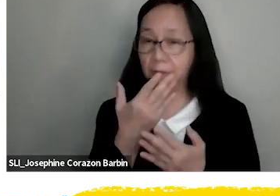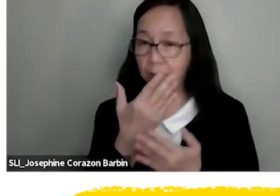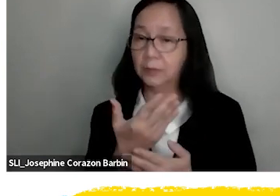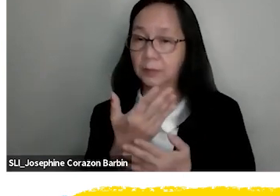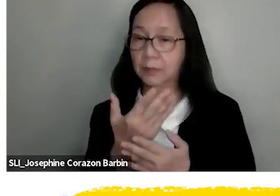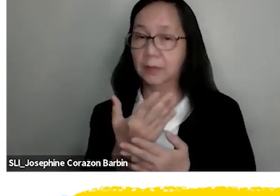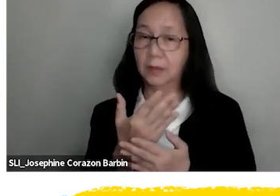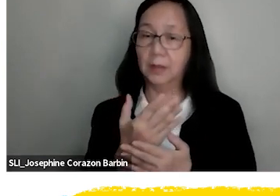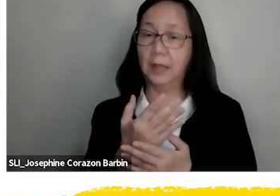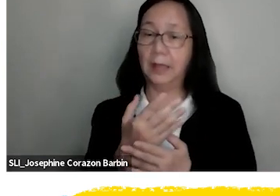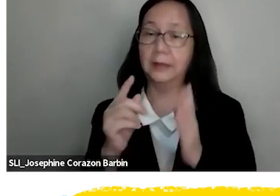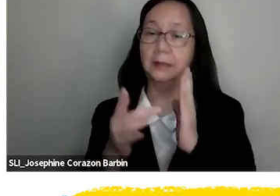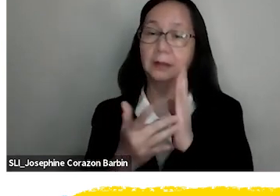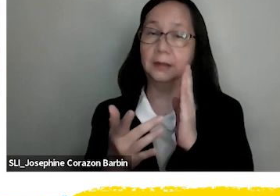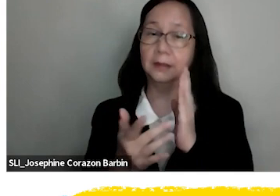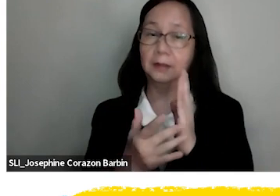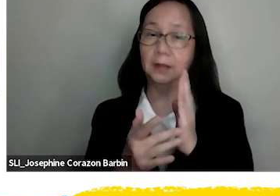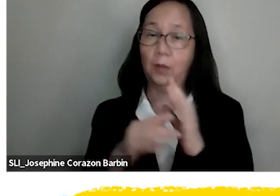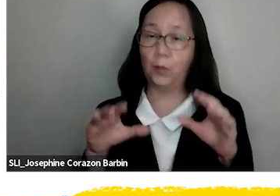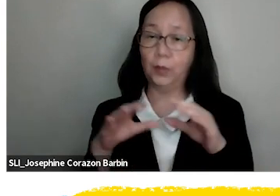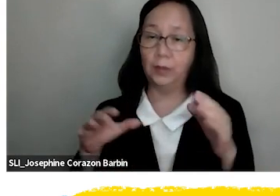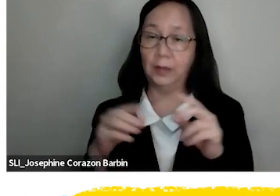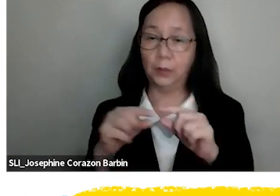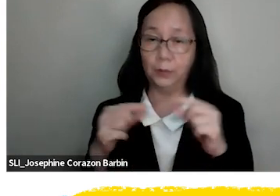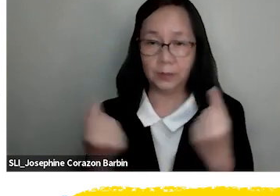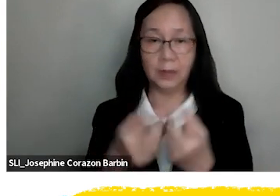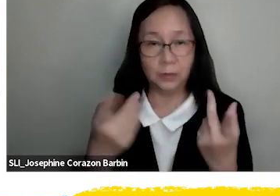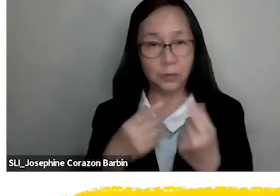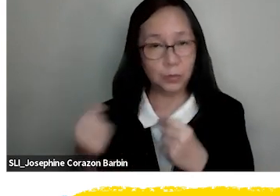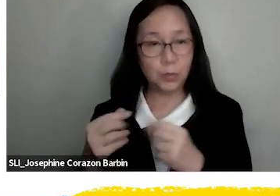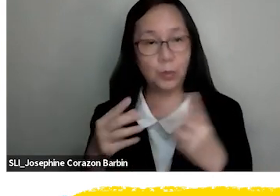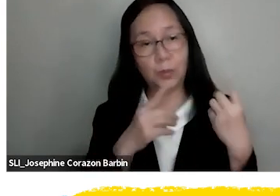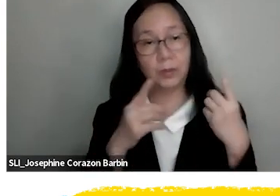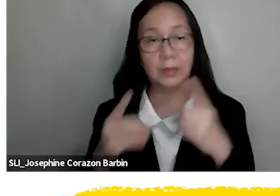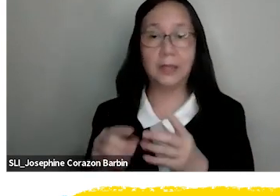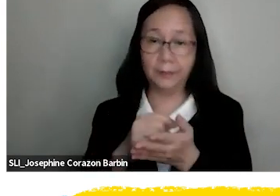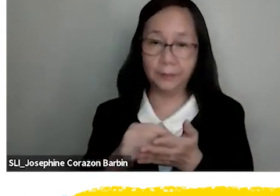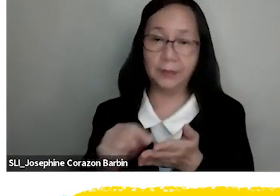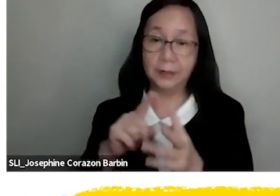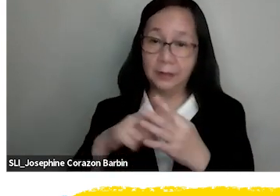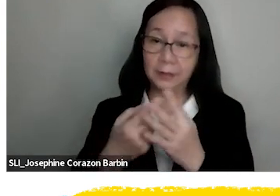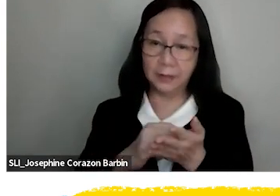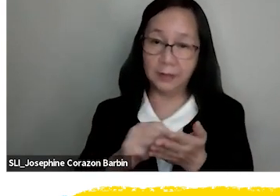the technical working group had done during the drafting process of the declaration and the regional plan of action.